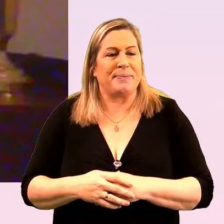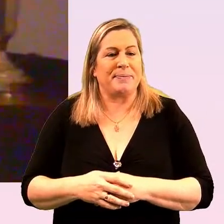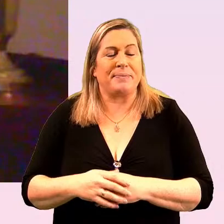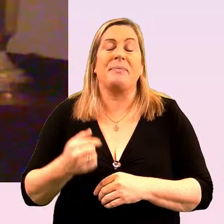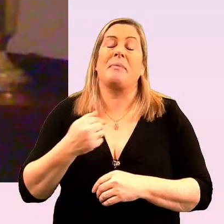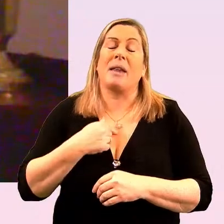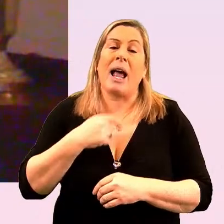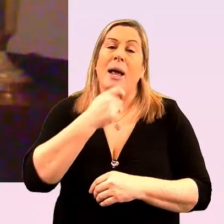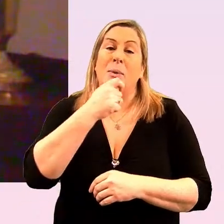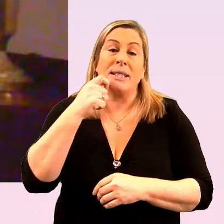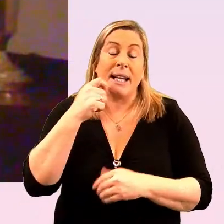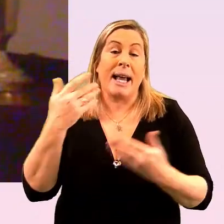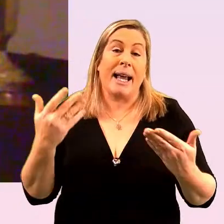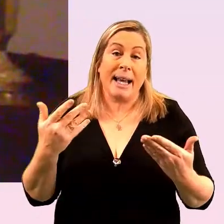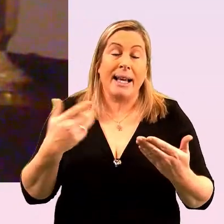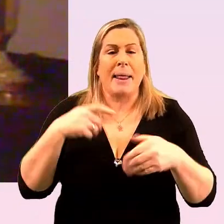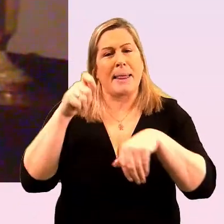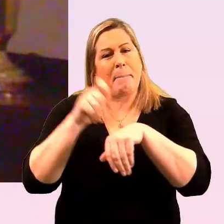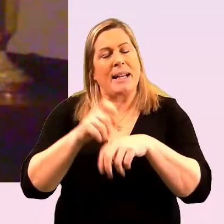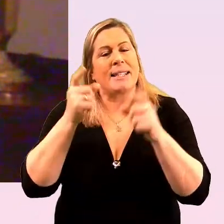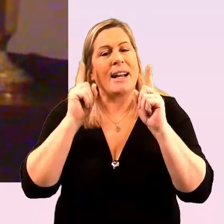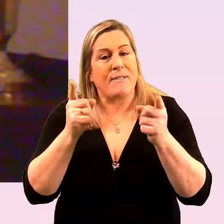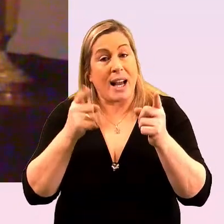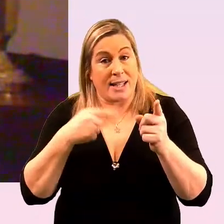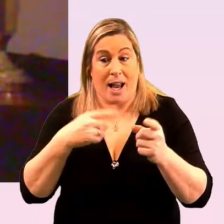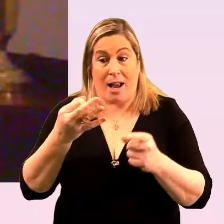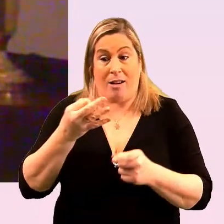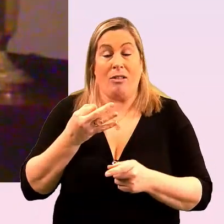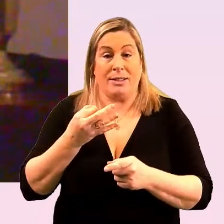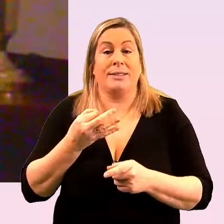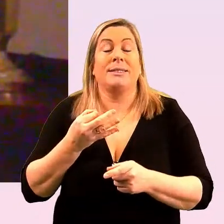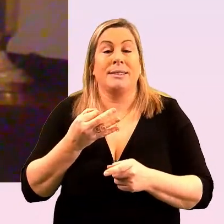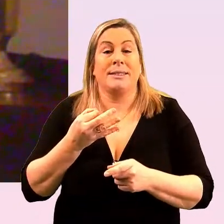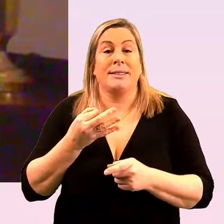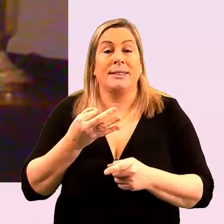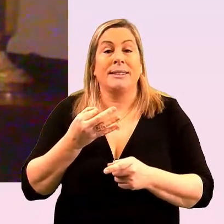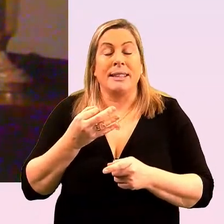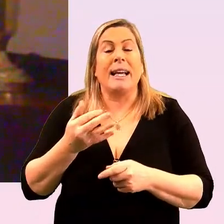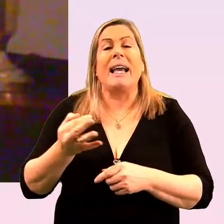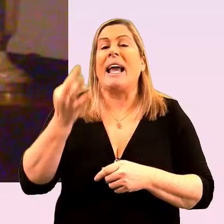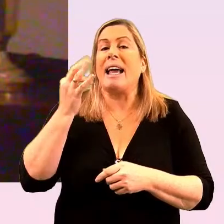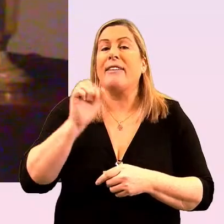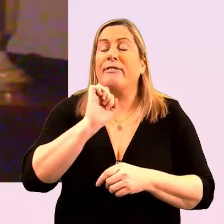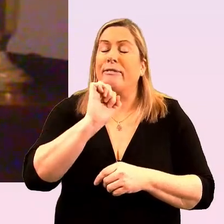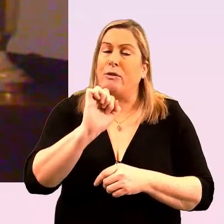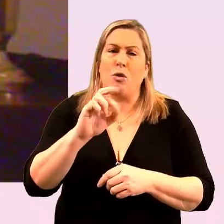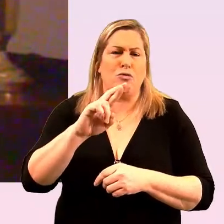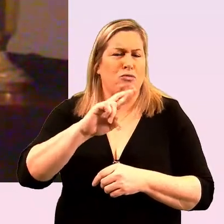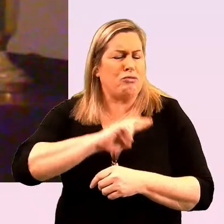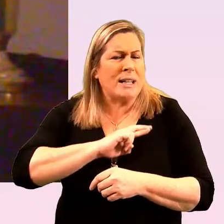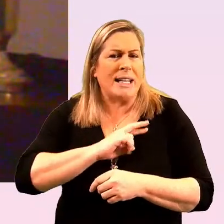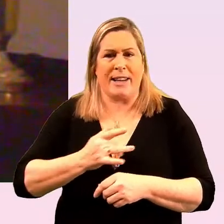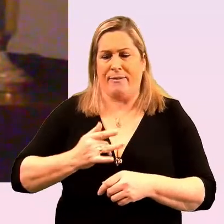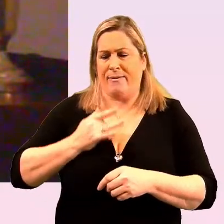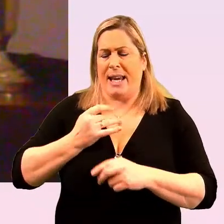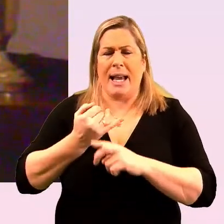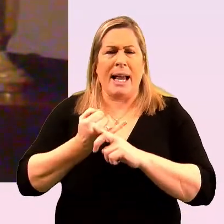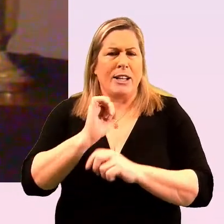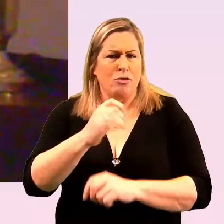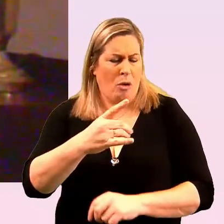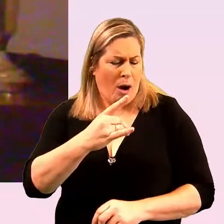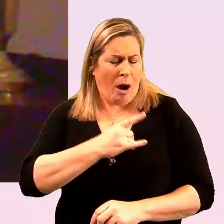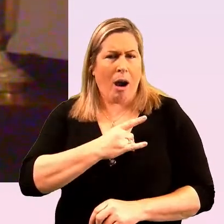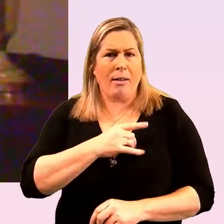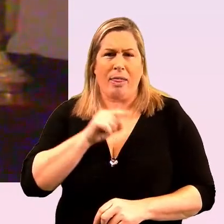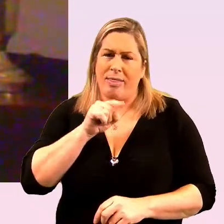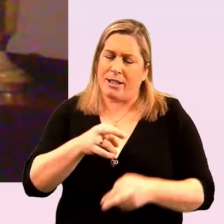I would say the best advice that I ever got was, if you really feel in your heart that this is the right